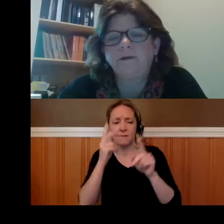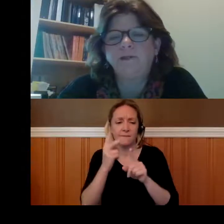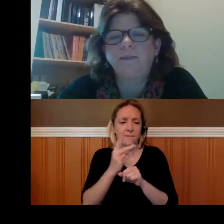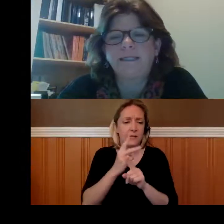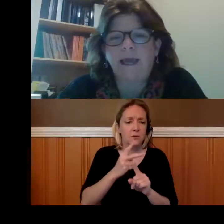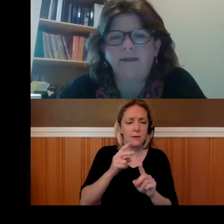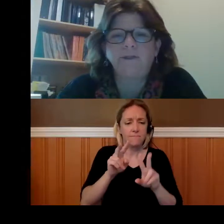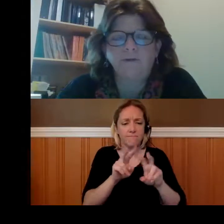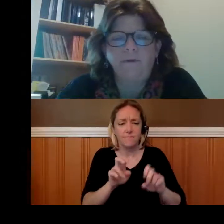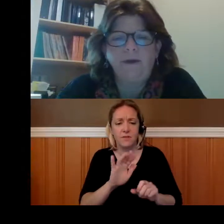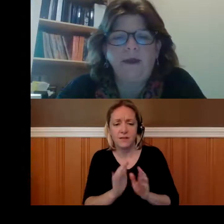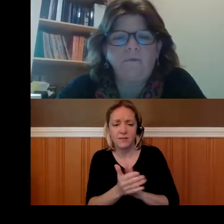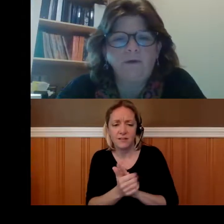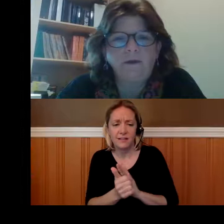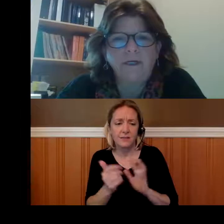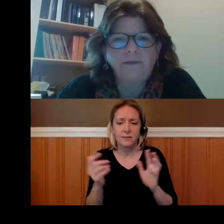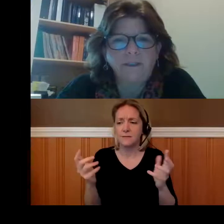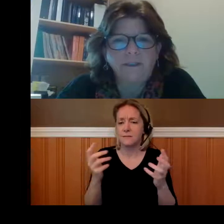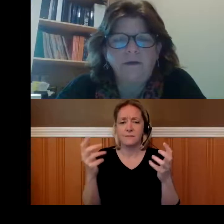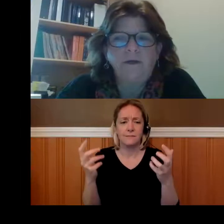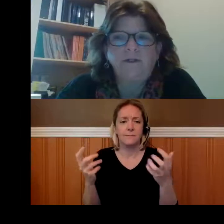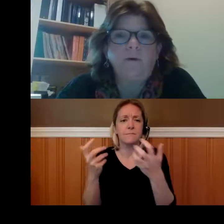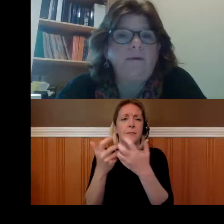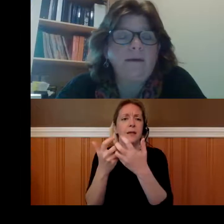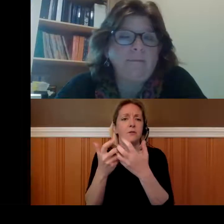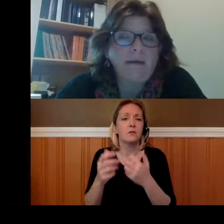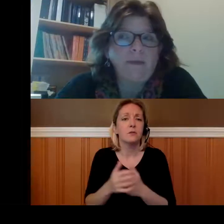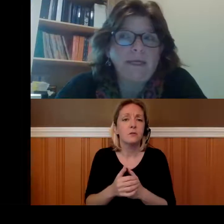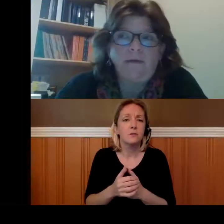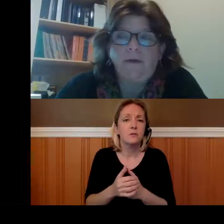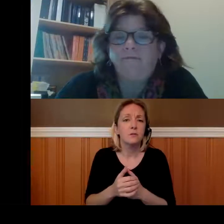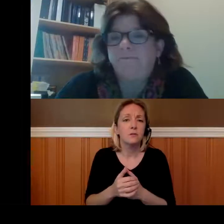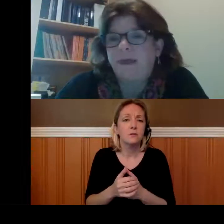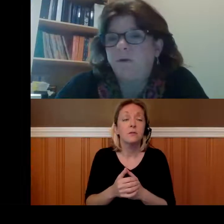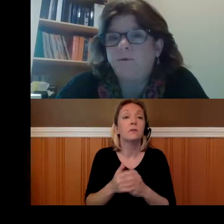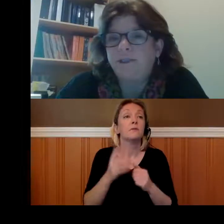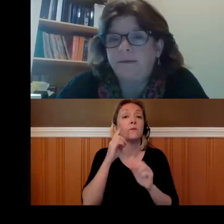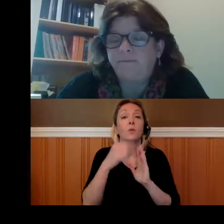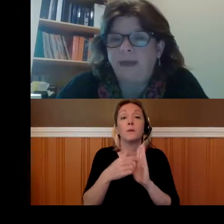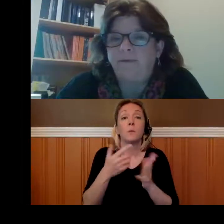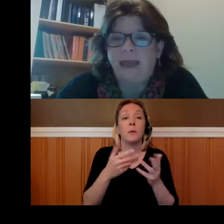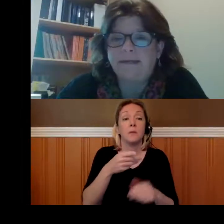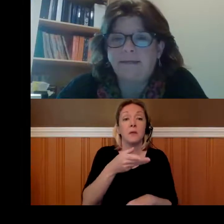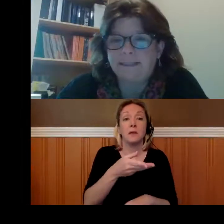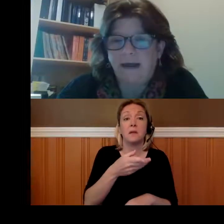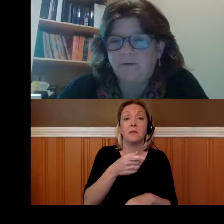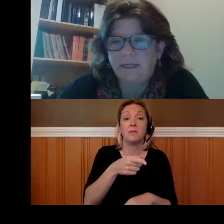students can do and what are their interests. So it might be they go to a gym and they hand out the